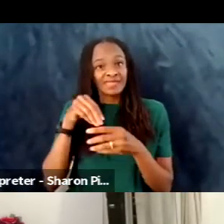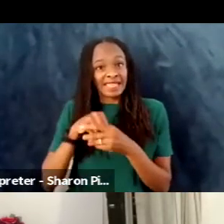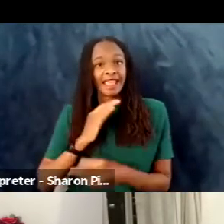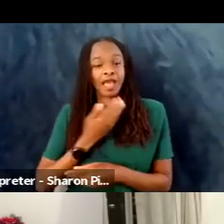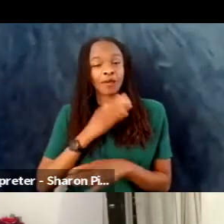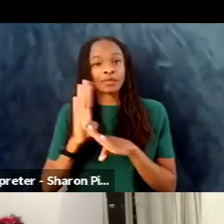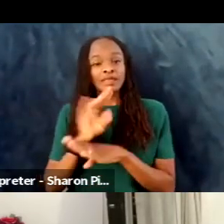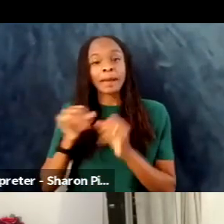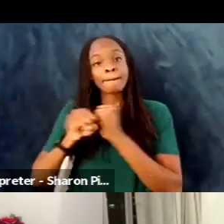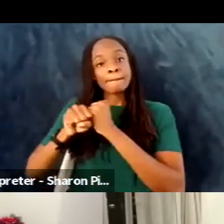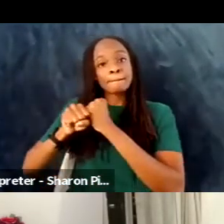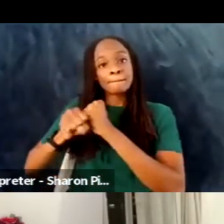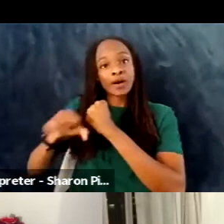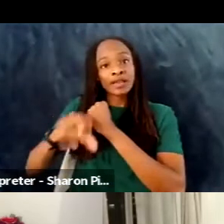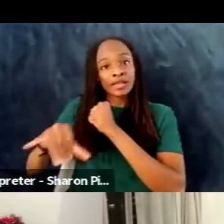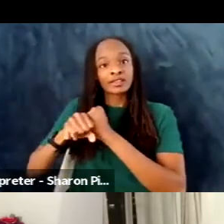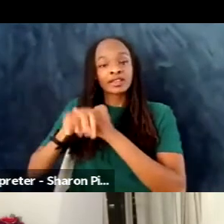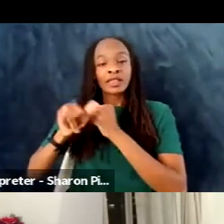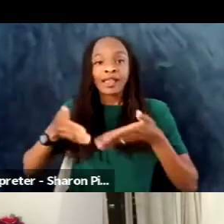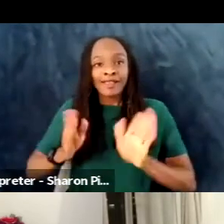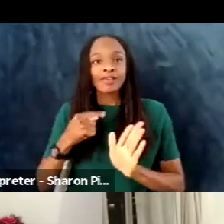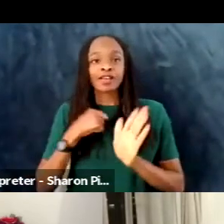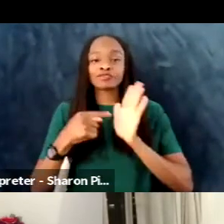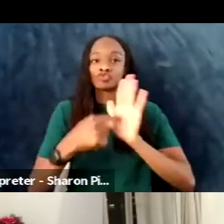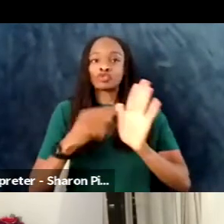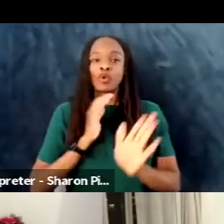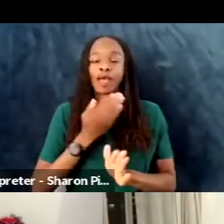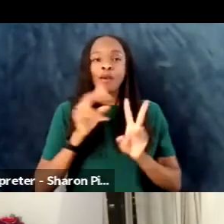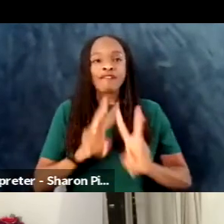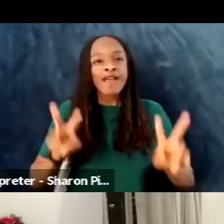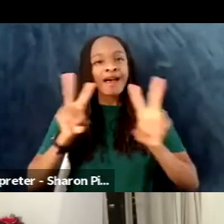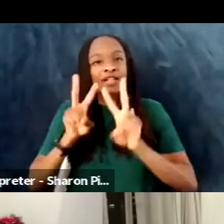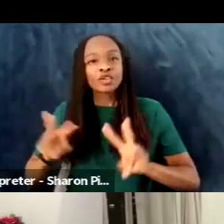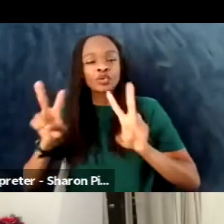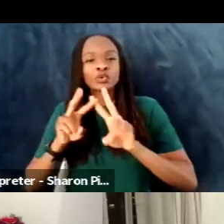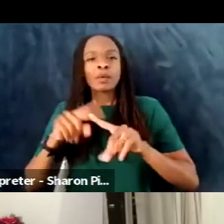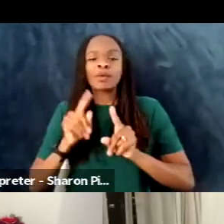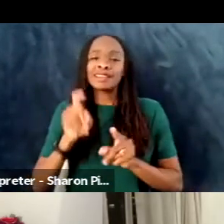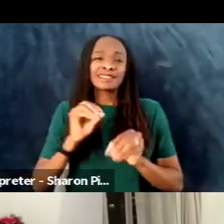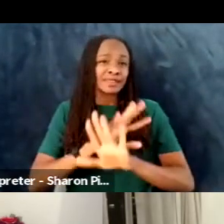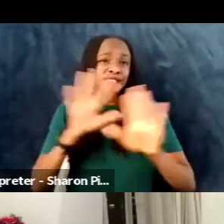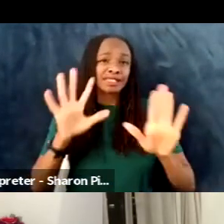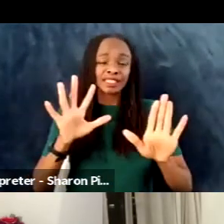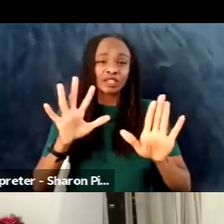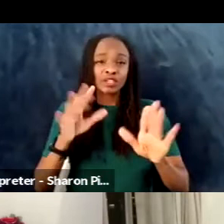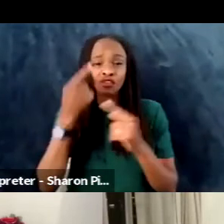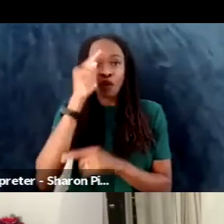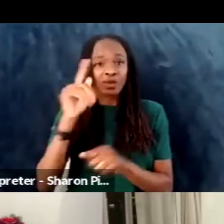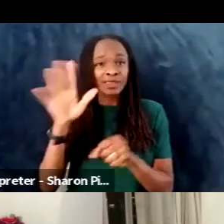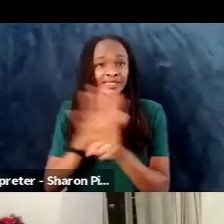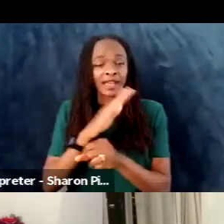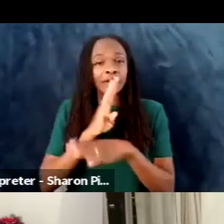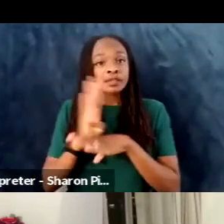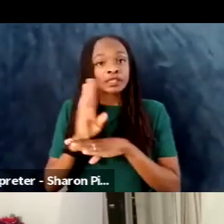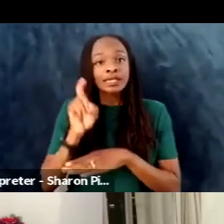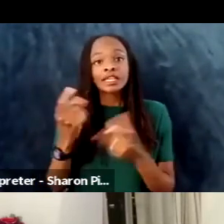Like marketing allows us to showcase our values, but it needs to be evident throughout the entire business. And so what we need